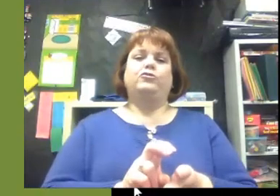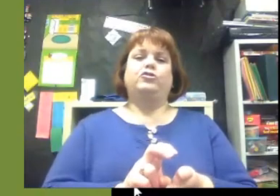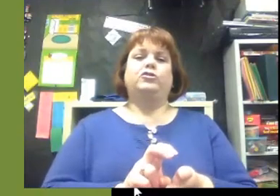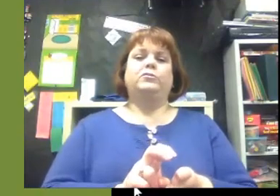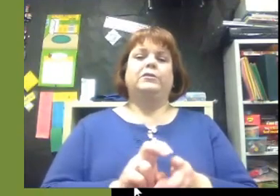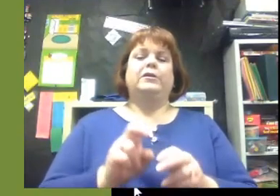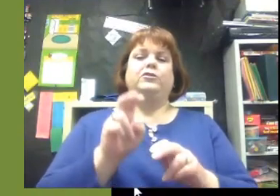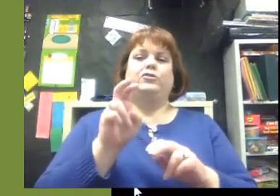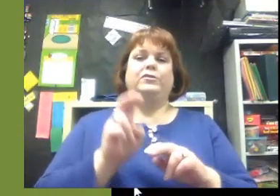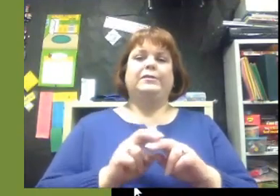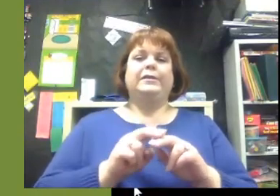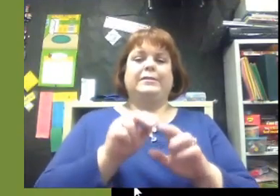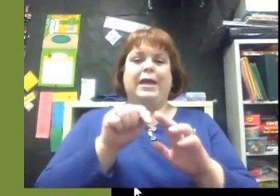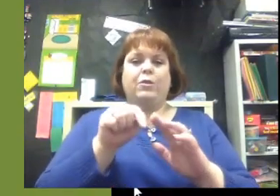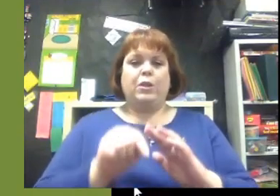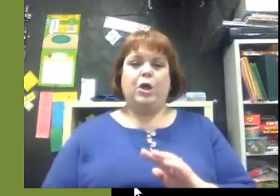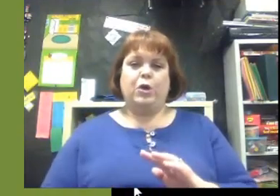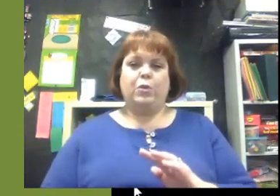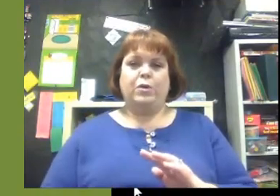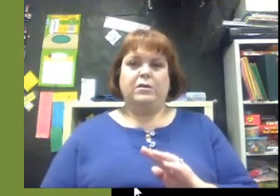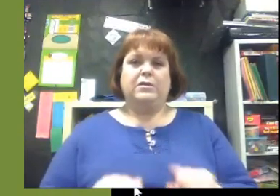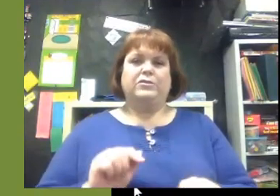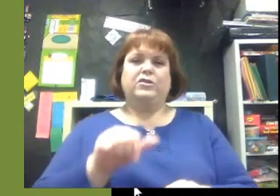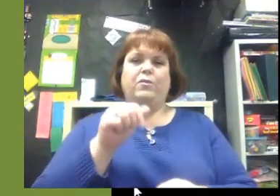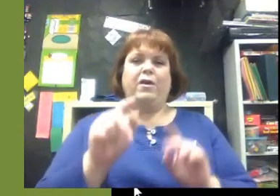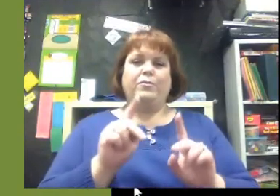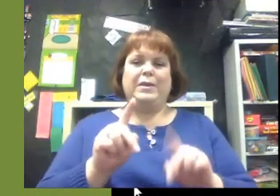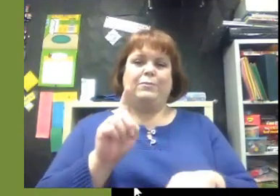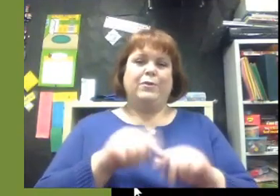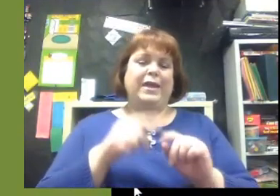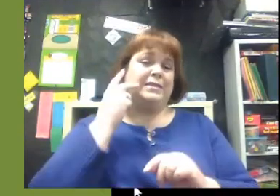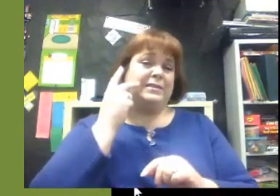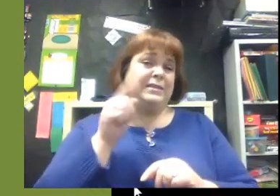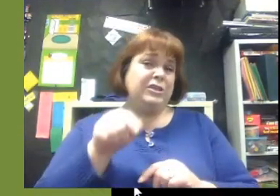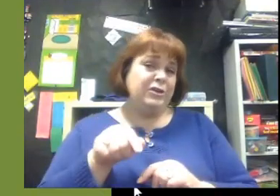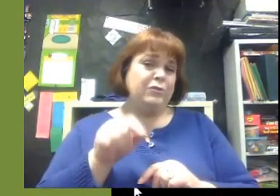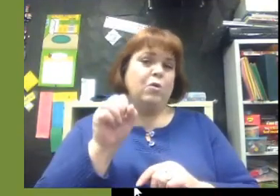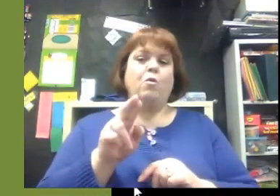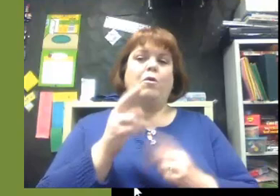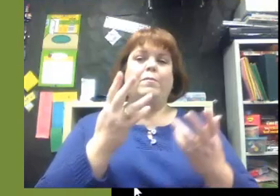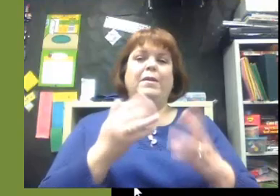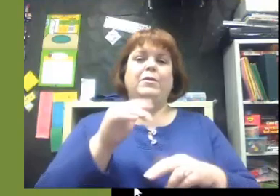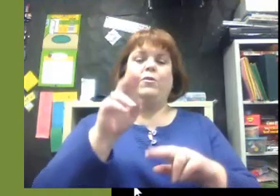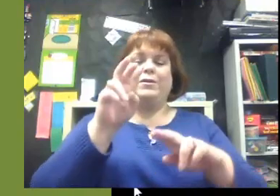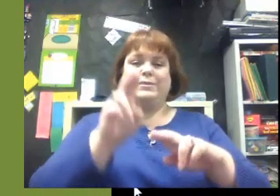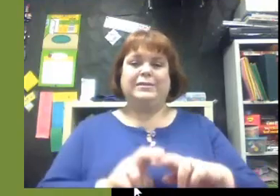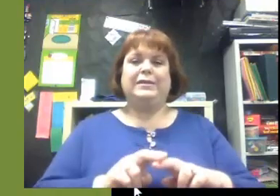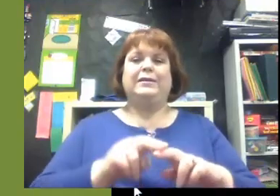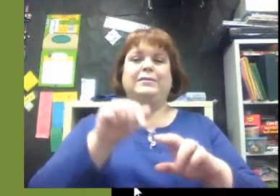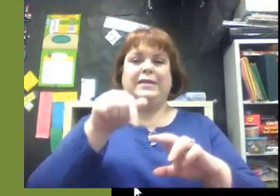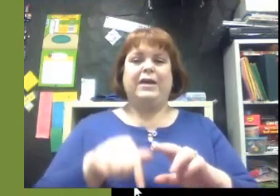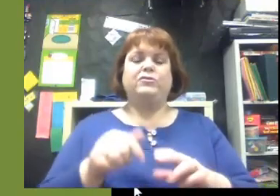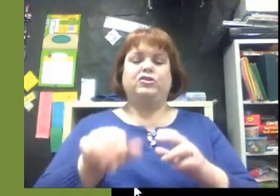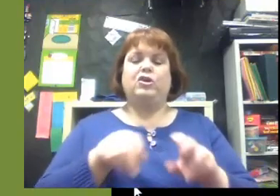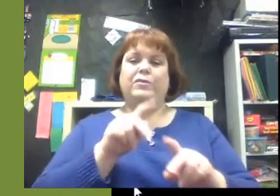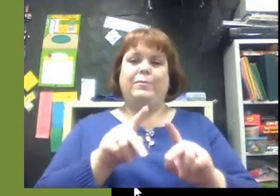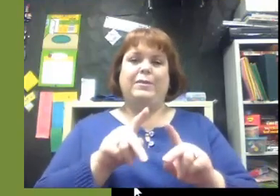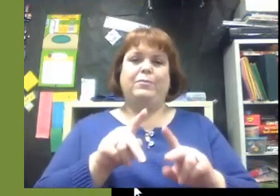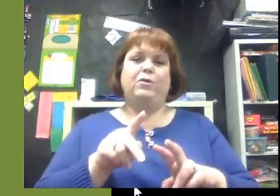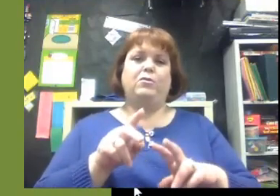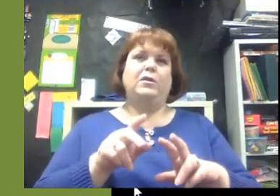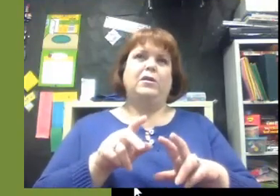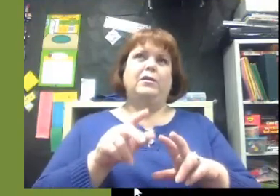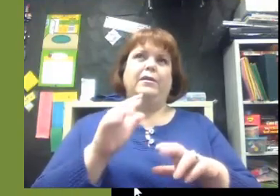Crouched. To sit down low so other people can't see you. Or maybe you are sitting down so that